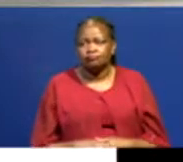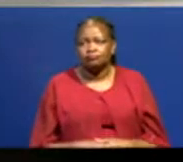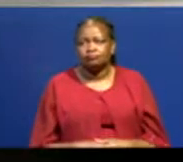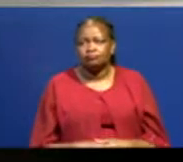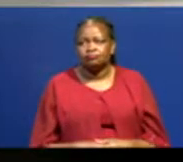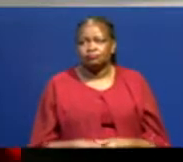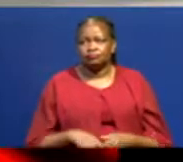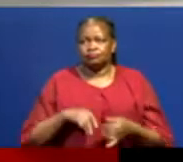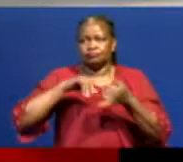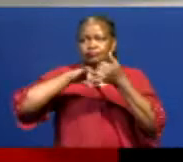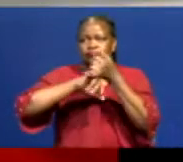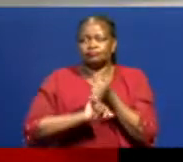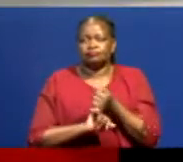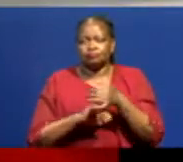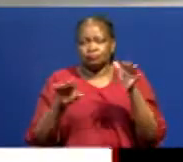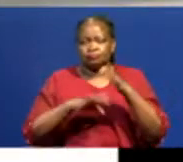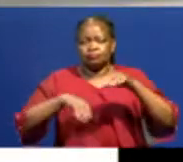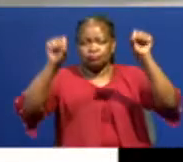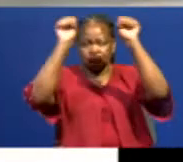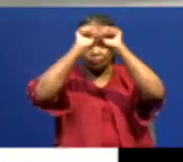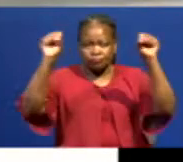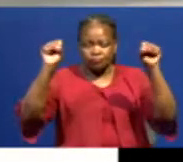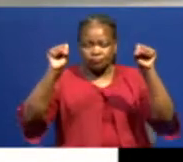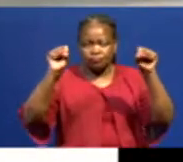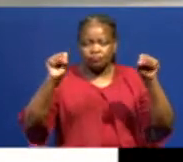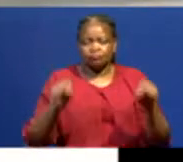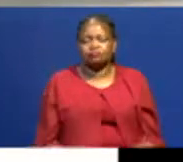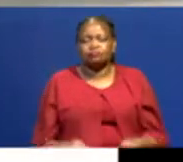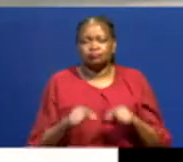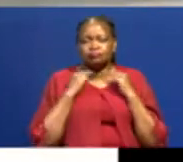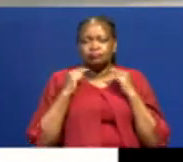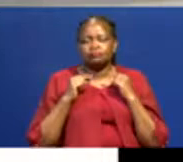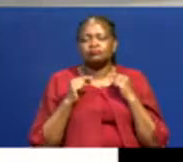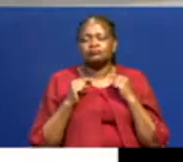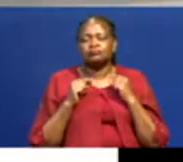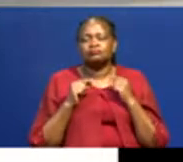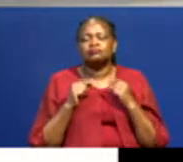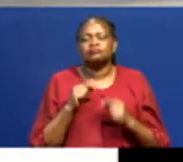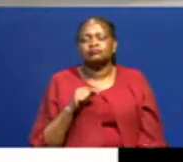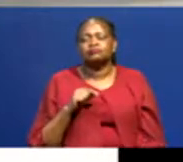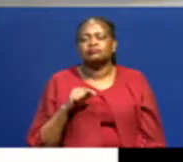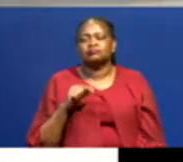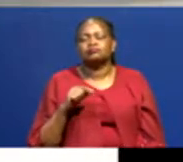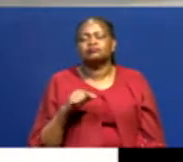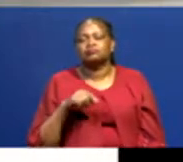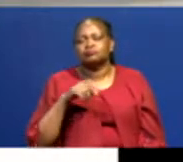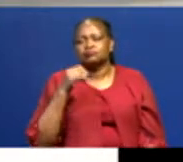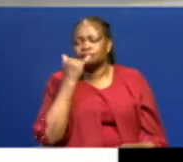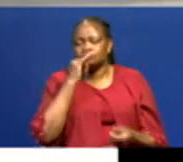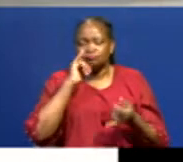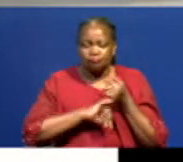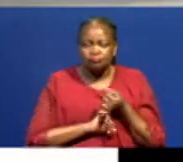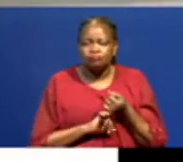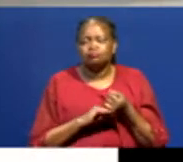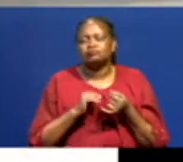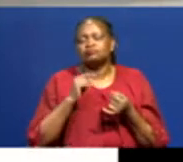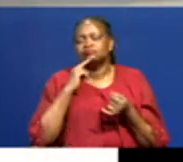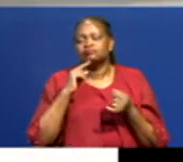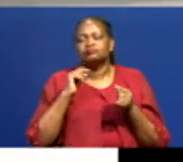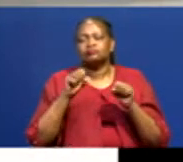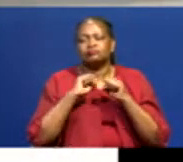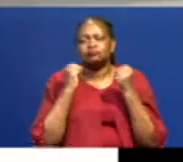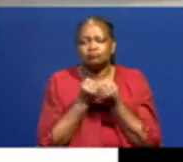spouse of the deputy president, Pastor Dorcas Rigathi, has urged the society to encourage people suffering